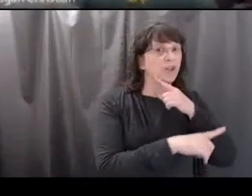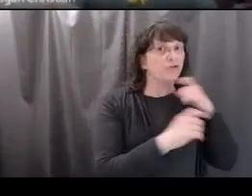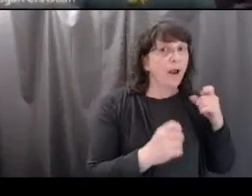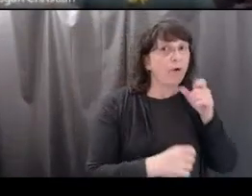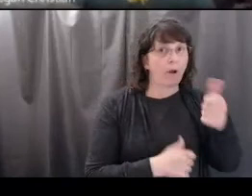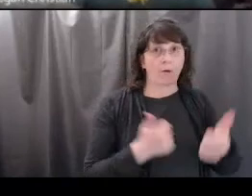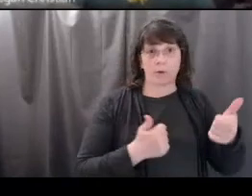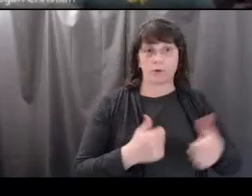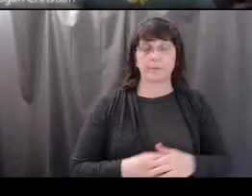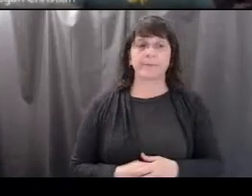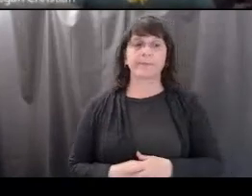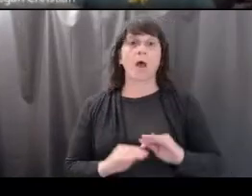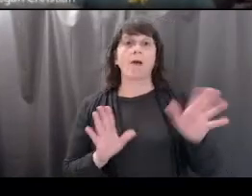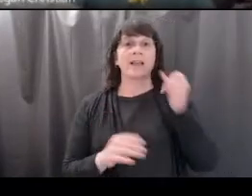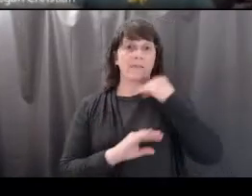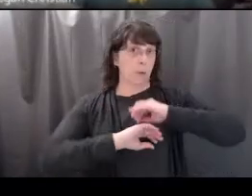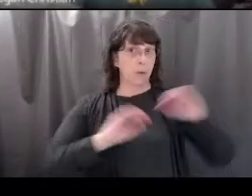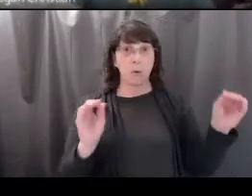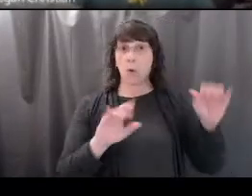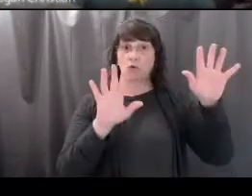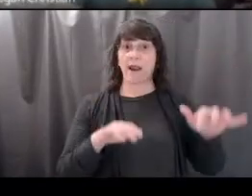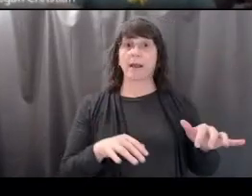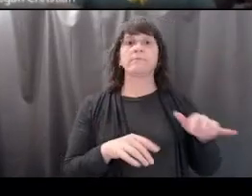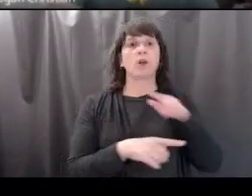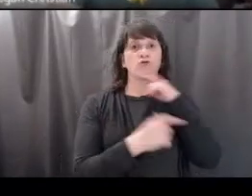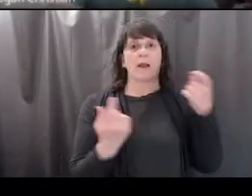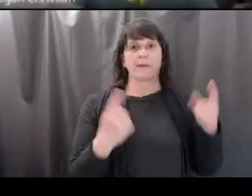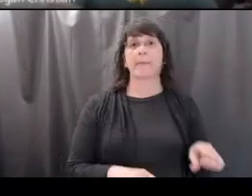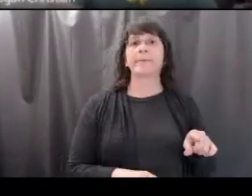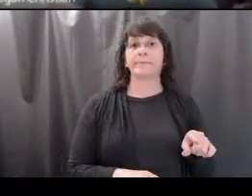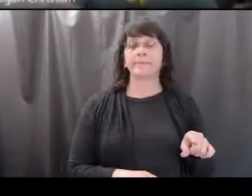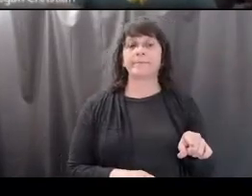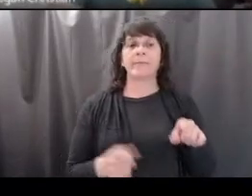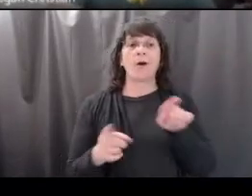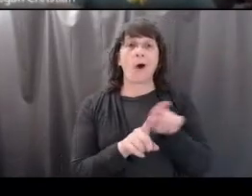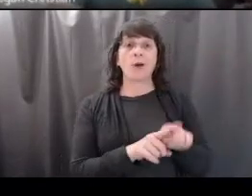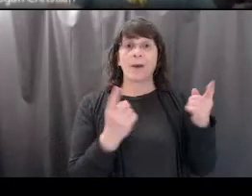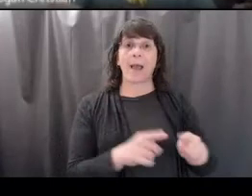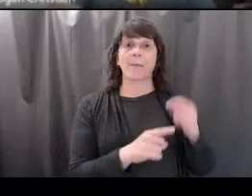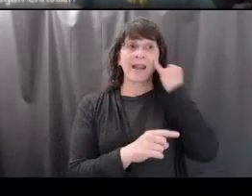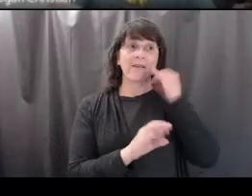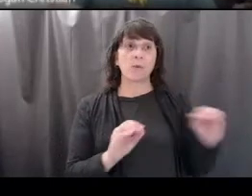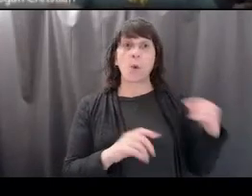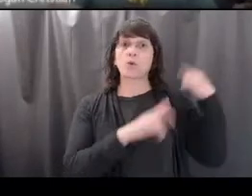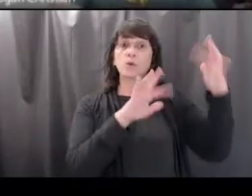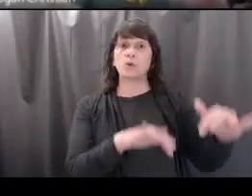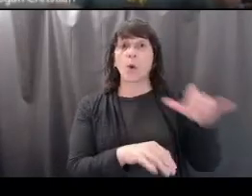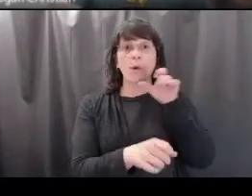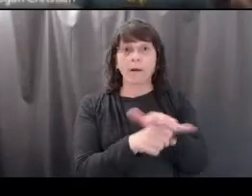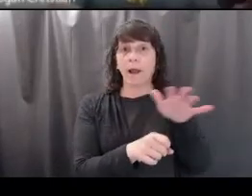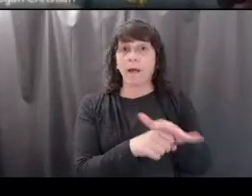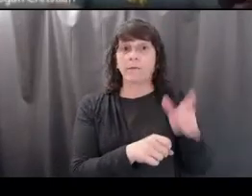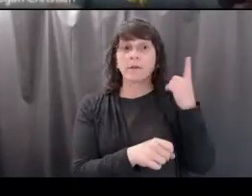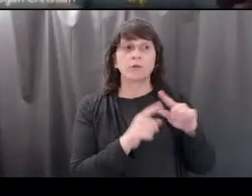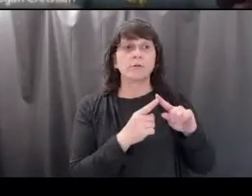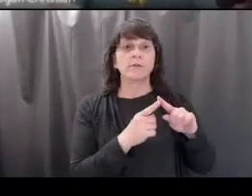droughts. Obviously, when there's no rain, droughts can occur. And droughts can also occur when there isn't much snowfall on the mountains too, for the